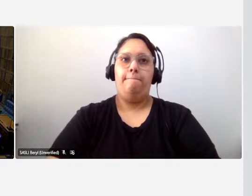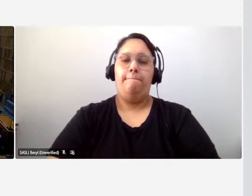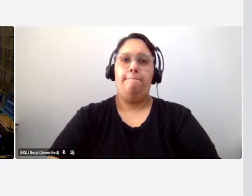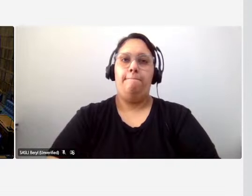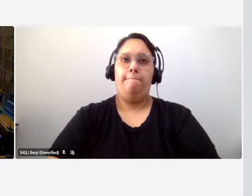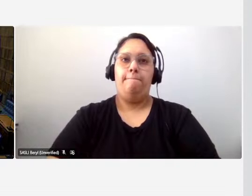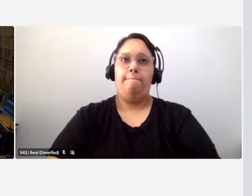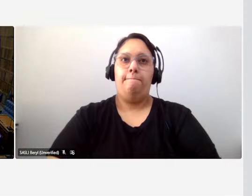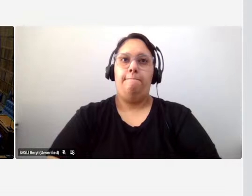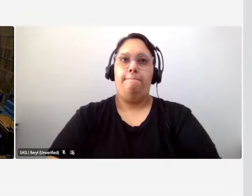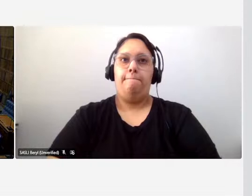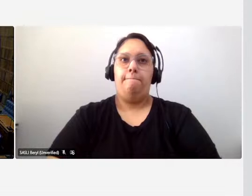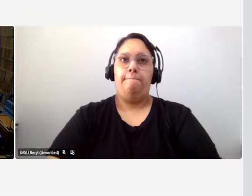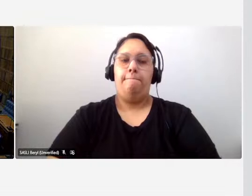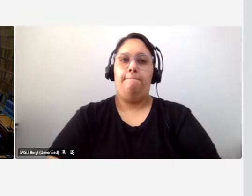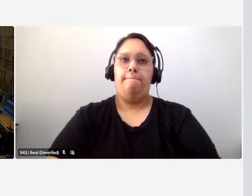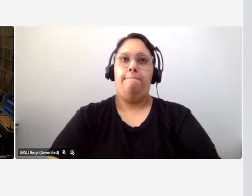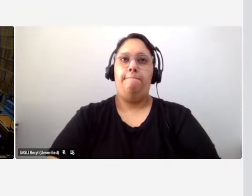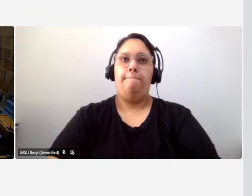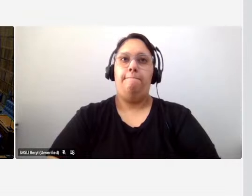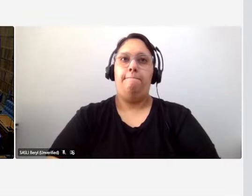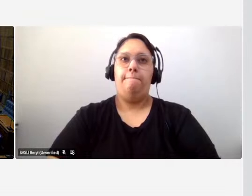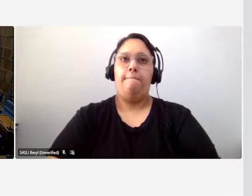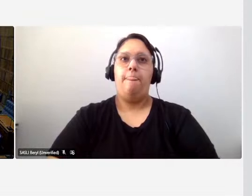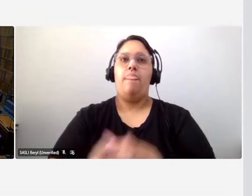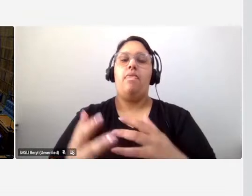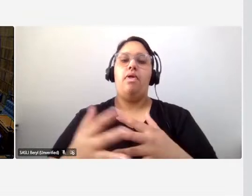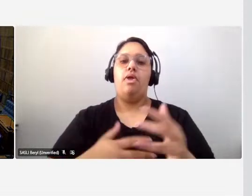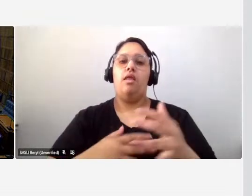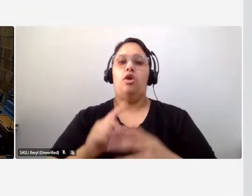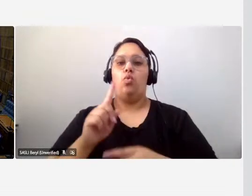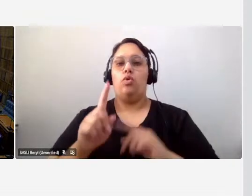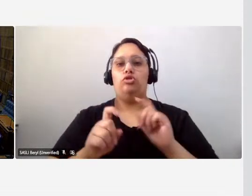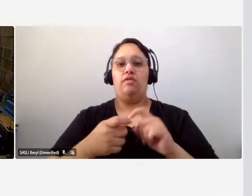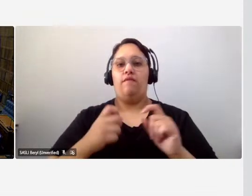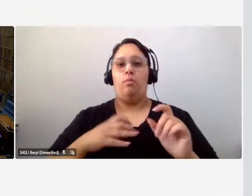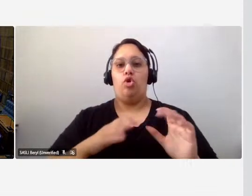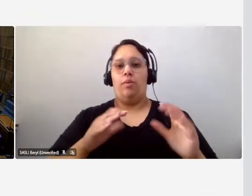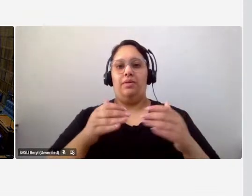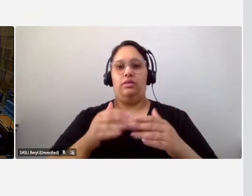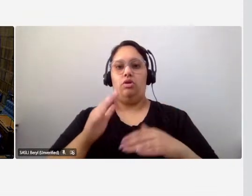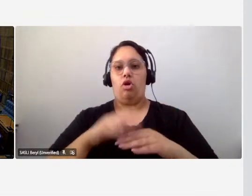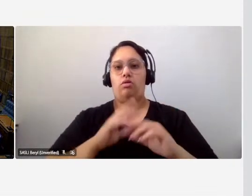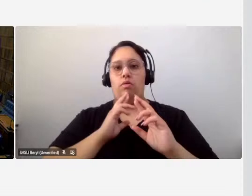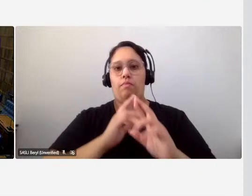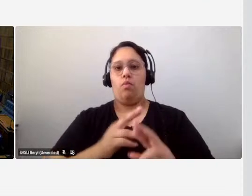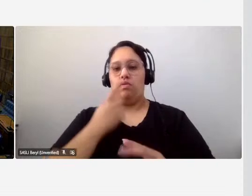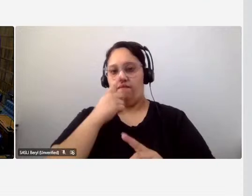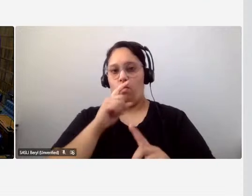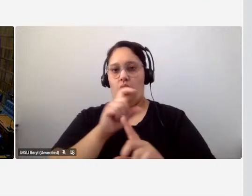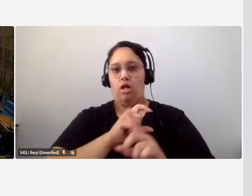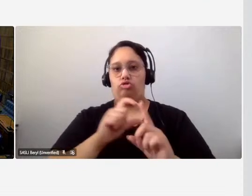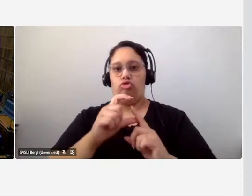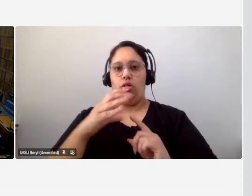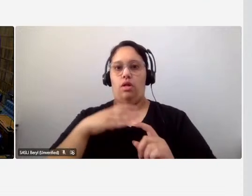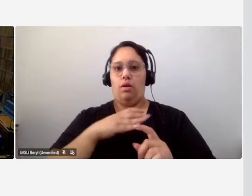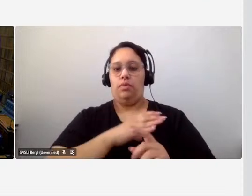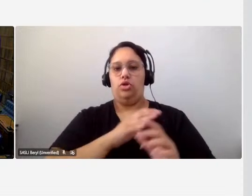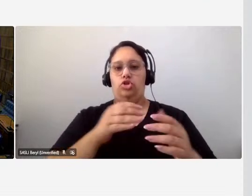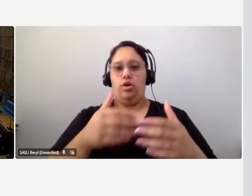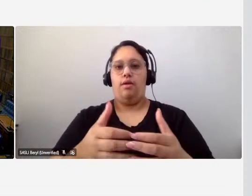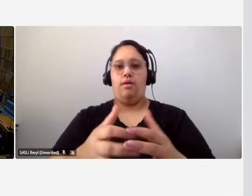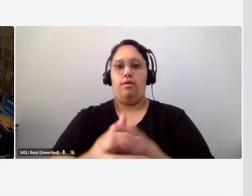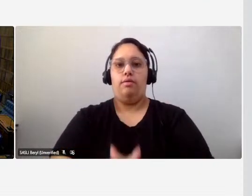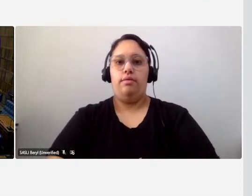Any questions from the committee in terms of the report on the Cultural Commission?